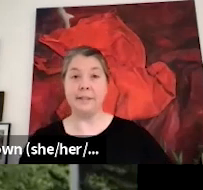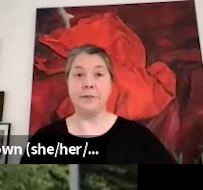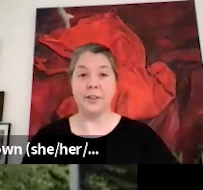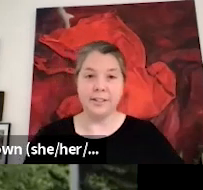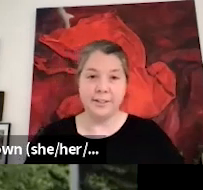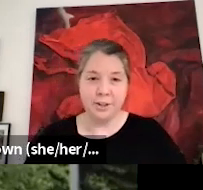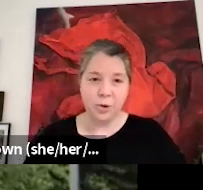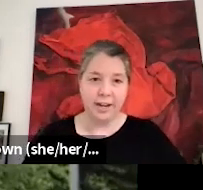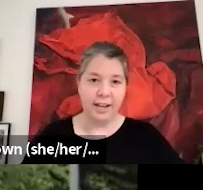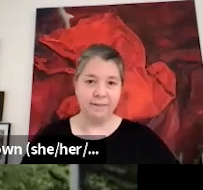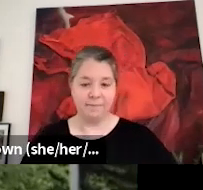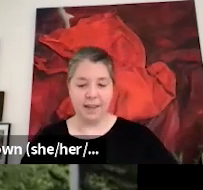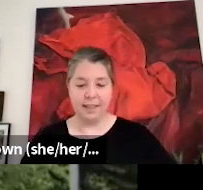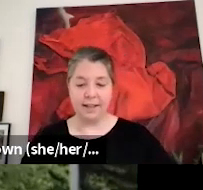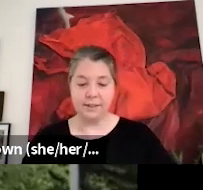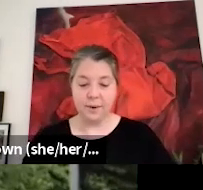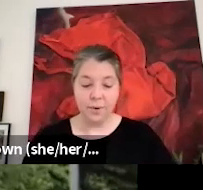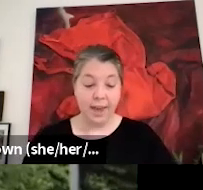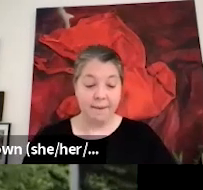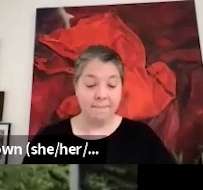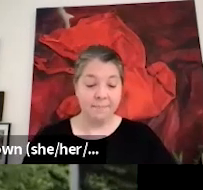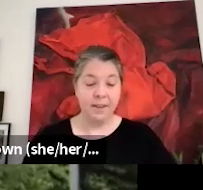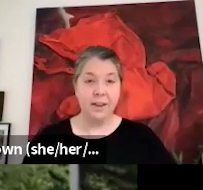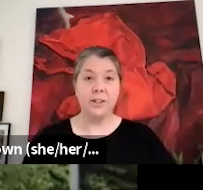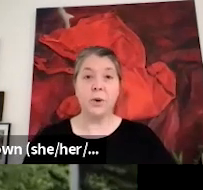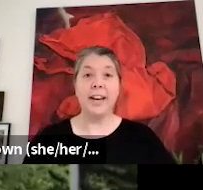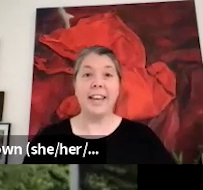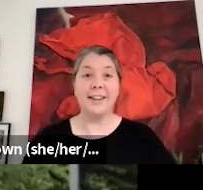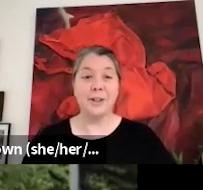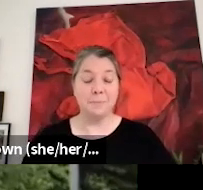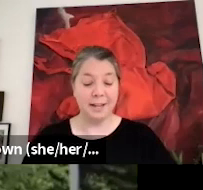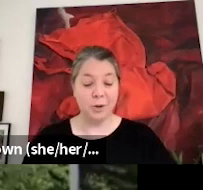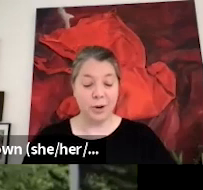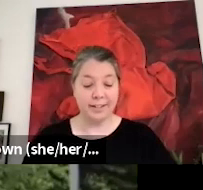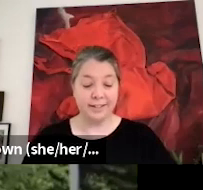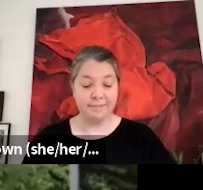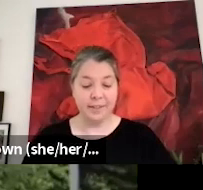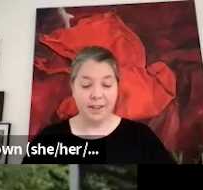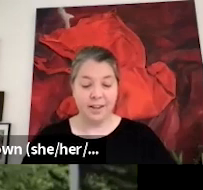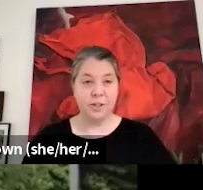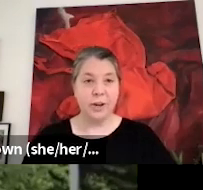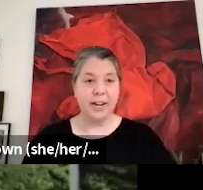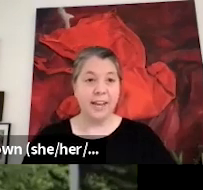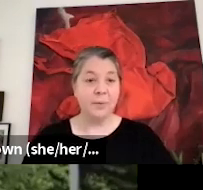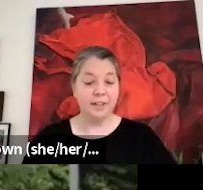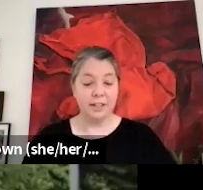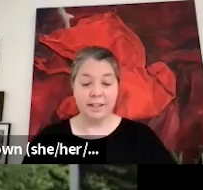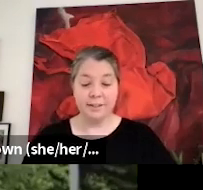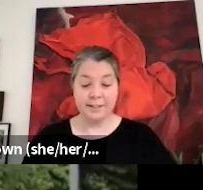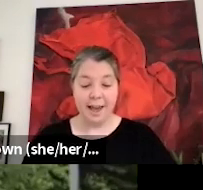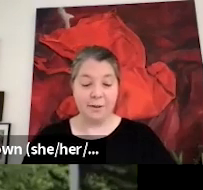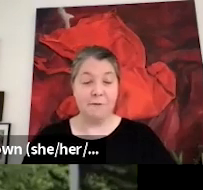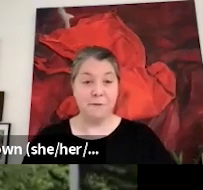really difficult to join in, and that's okay. Joining in should be a choice. Joining in will